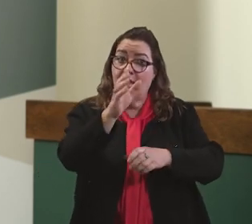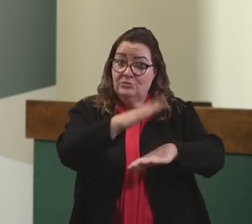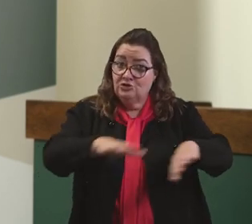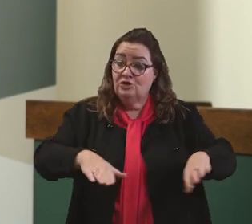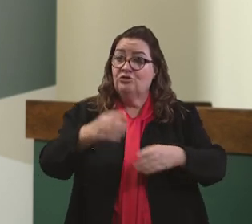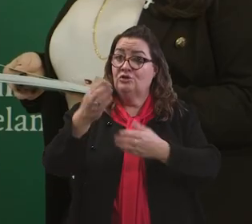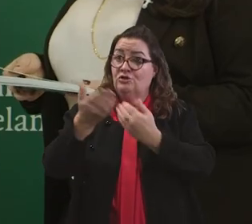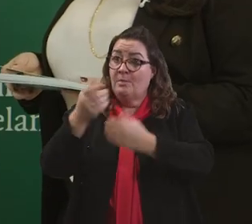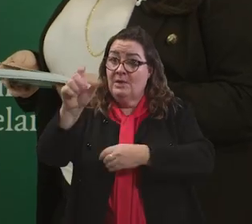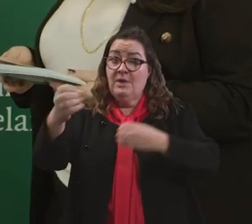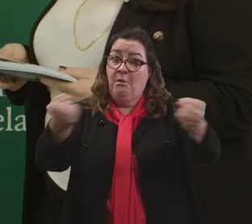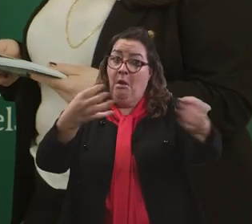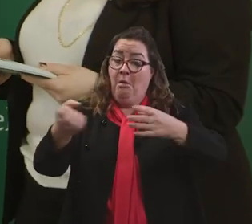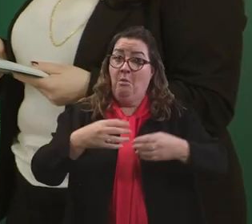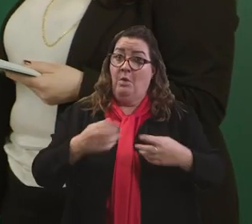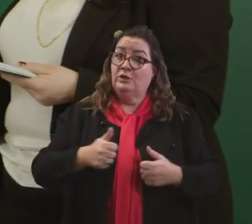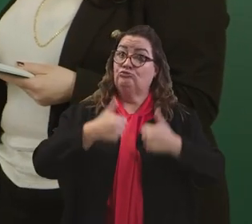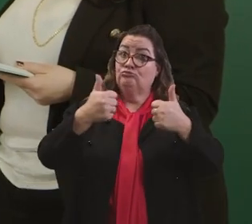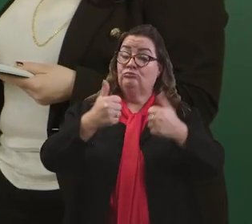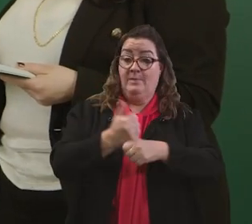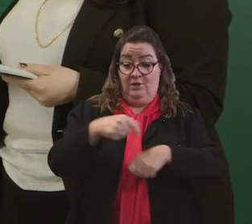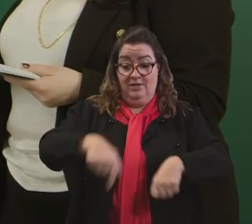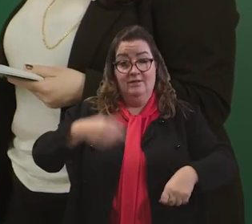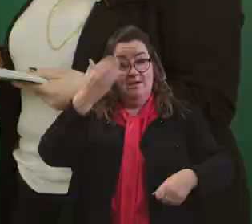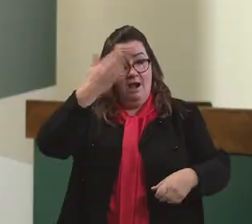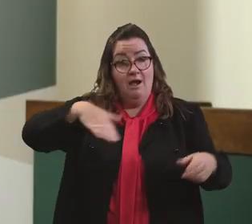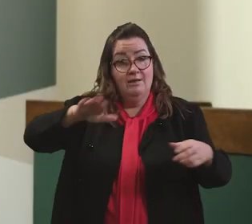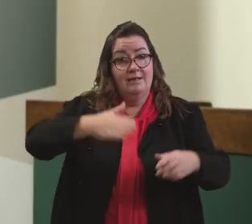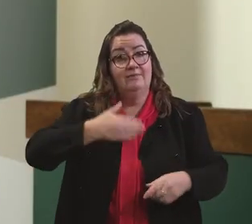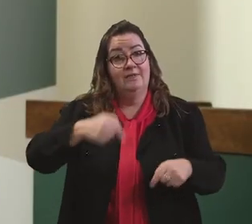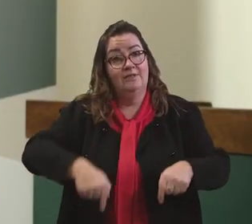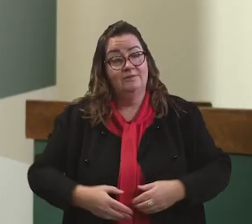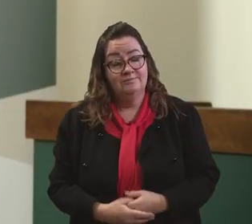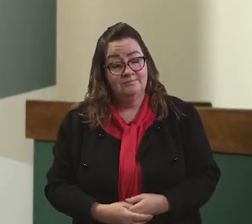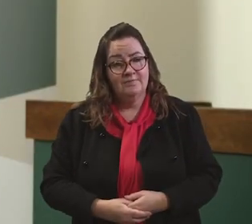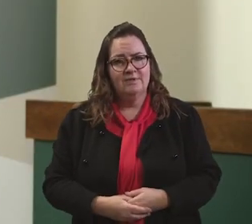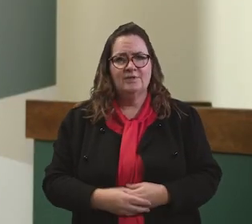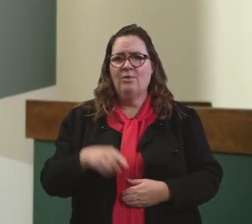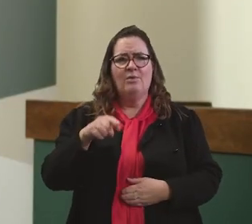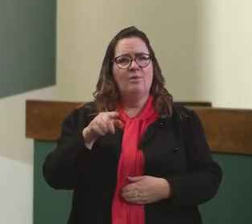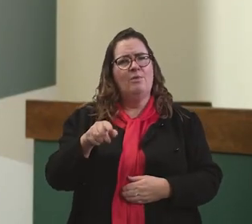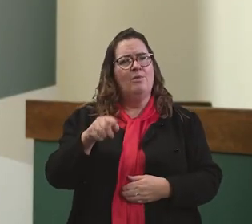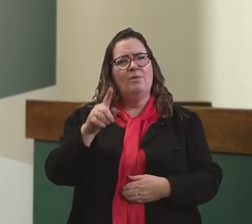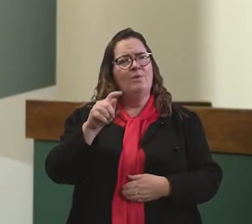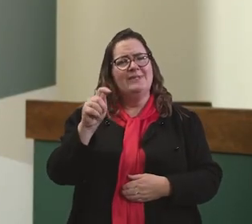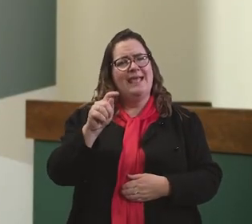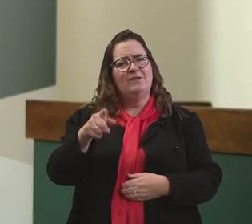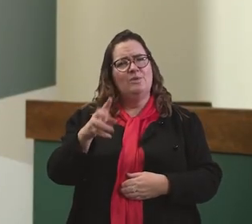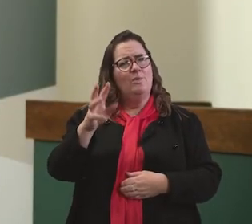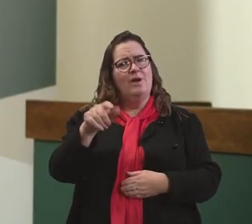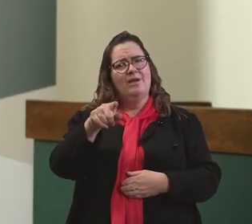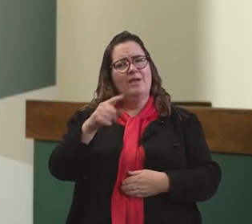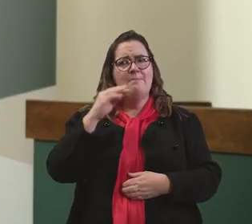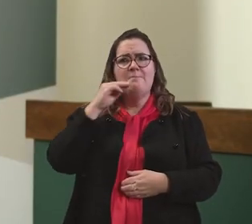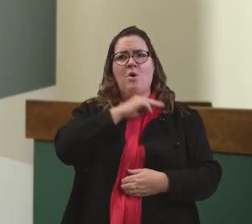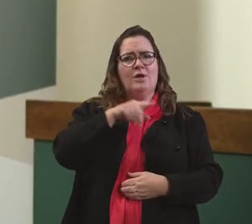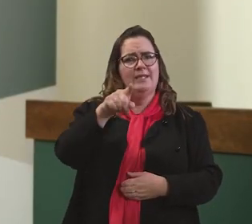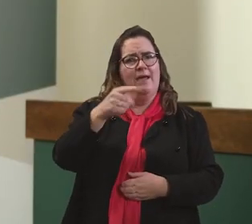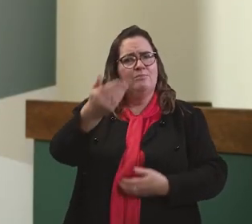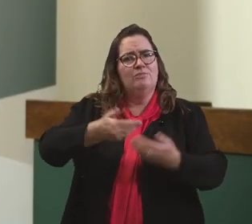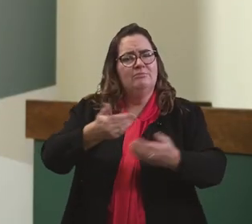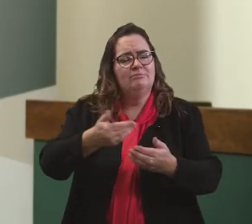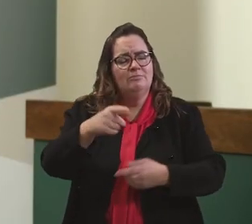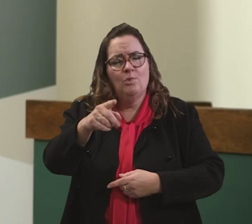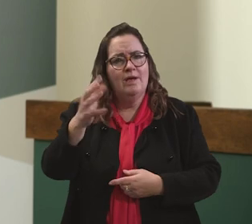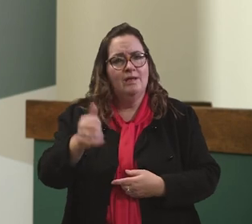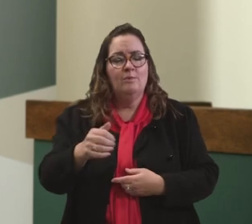Ireland. And Minister, why was the consultation so important? Well, look, I think it's very important that children and young